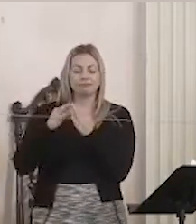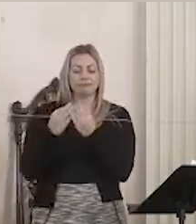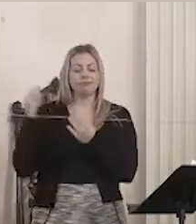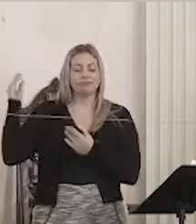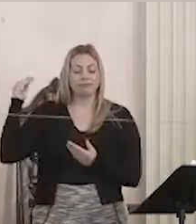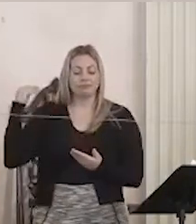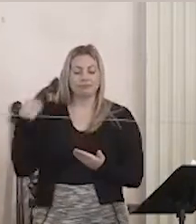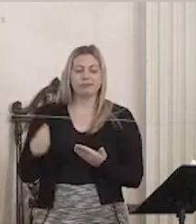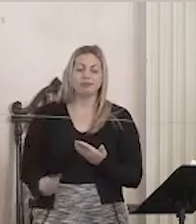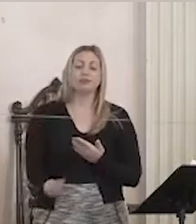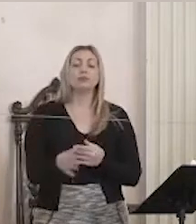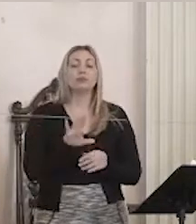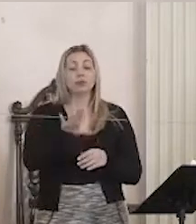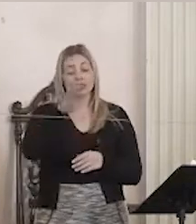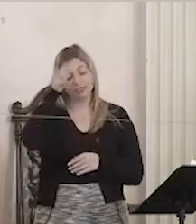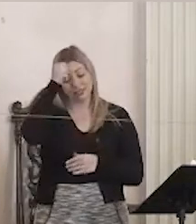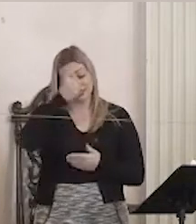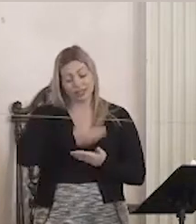So his son,